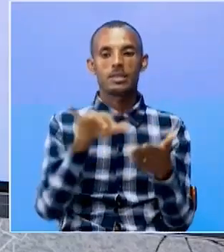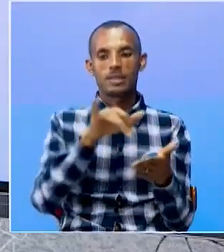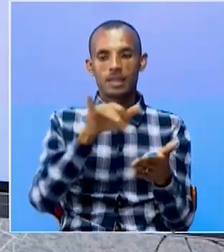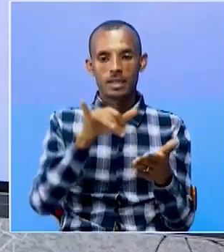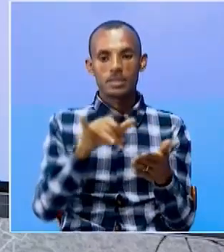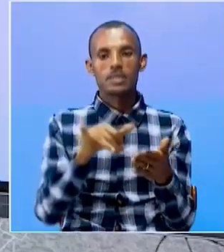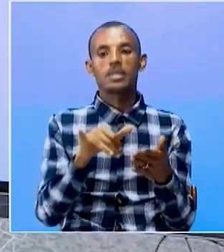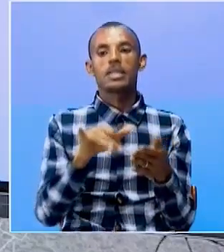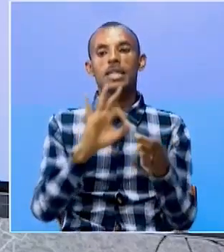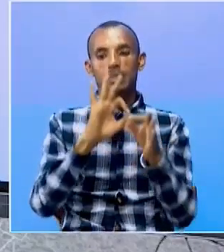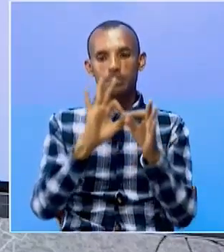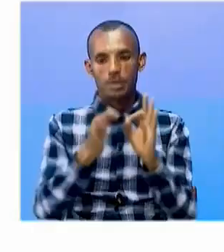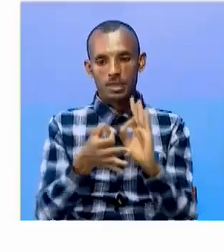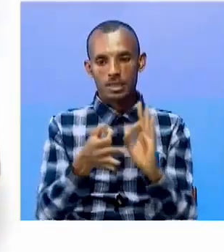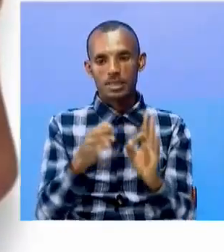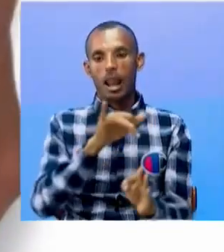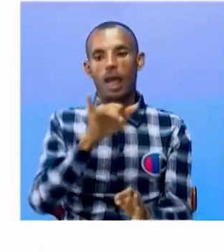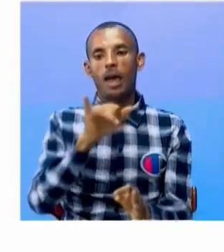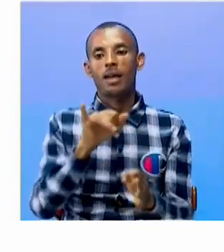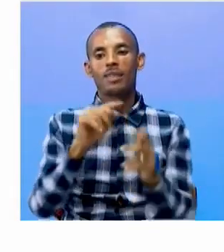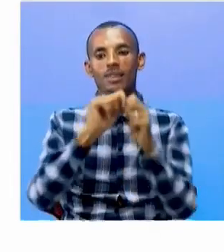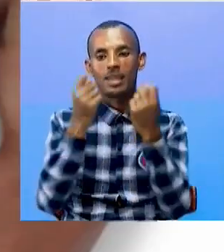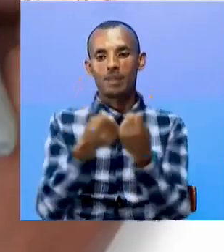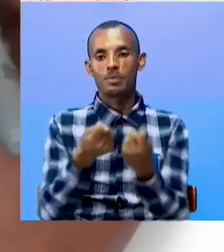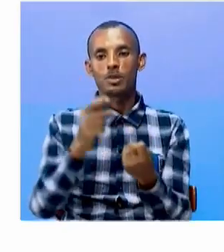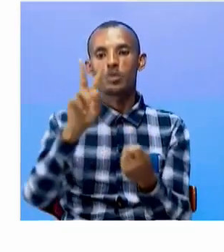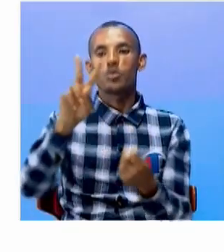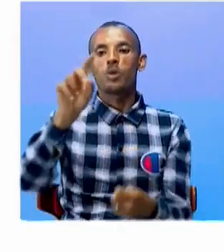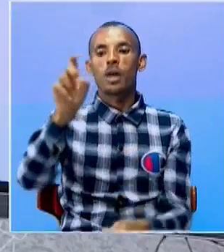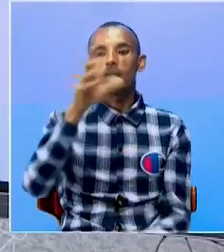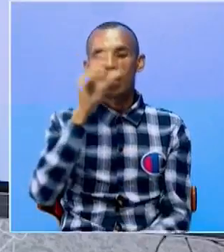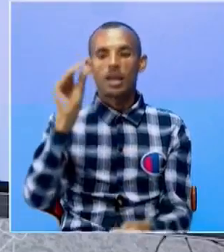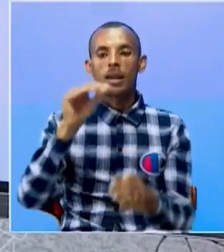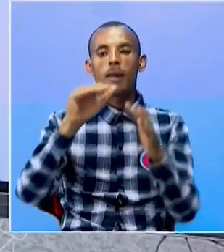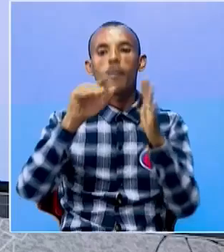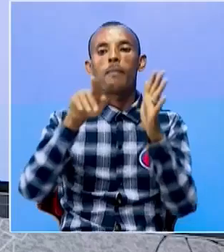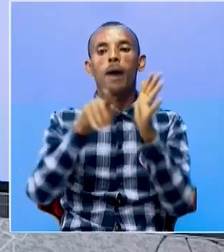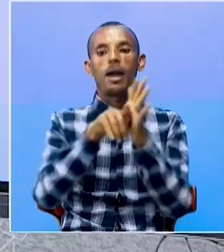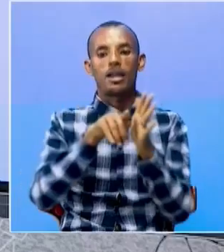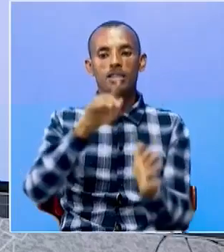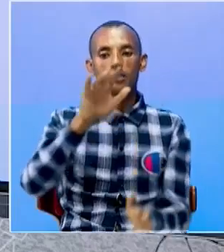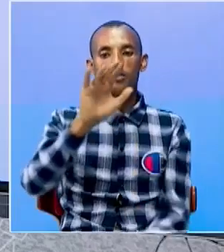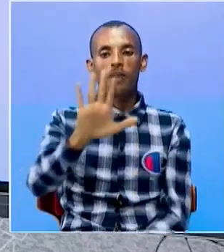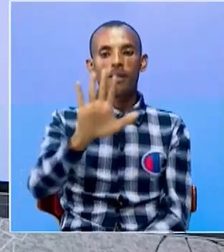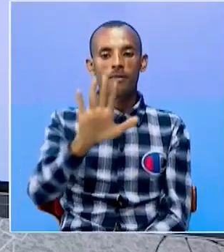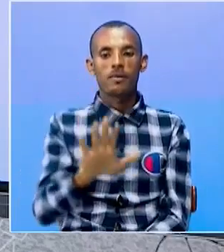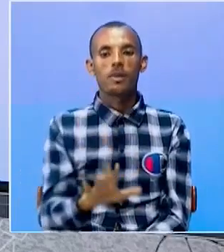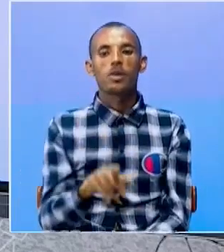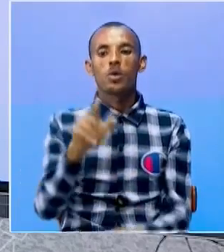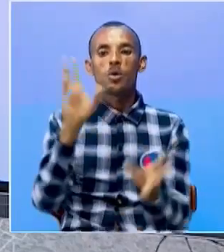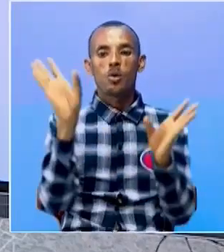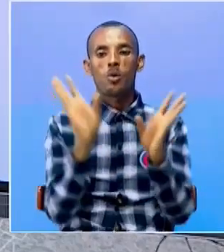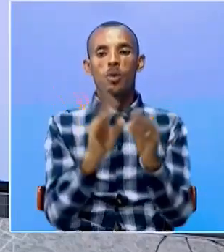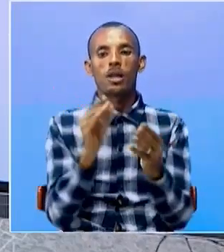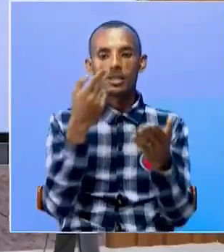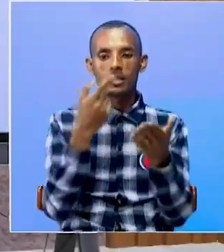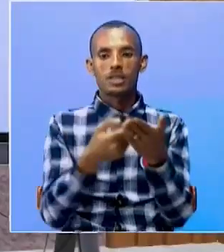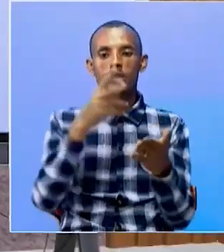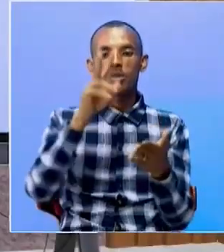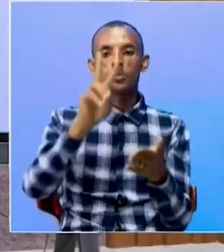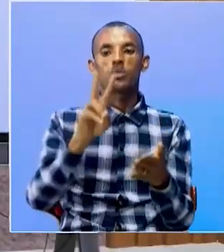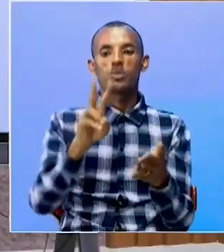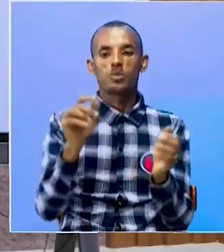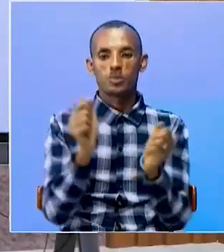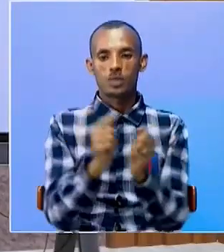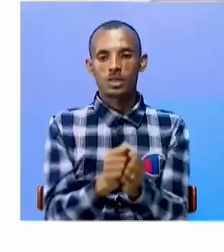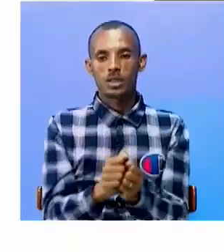like terms are 2x and minus 5x. So you collect these two together. That means you